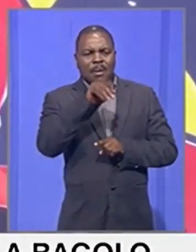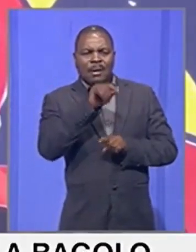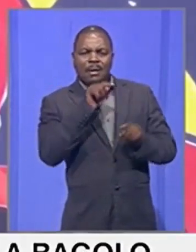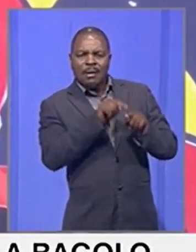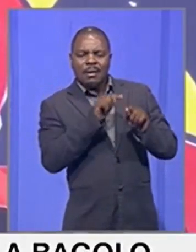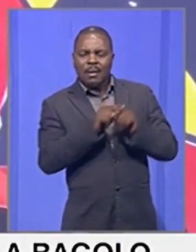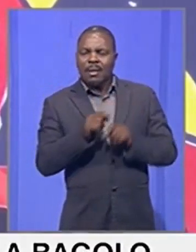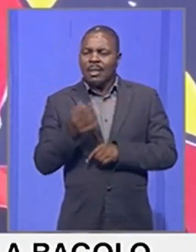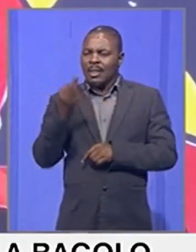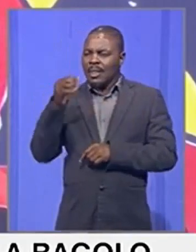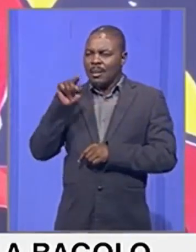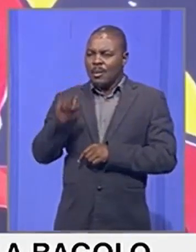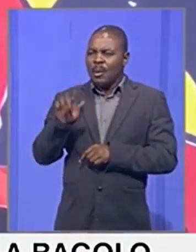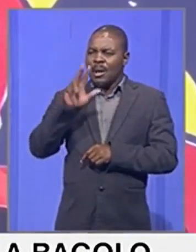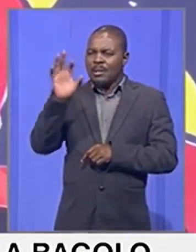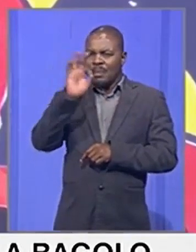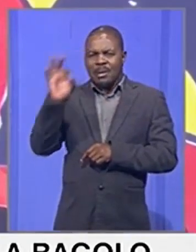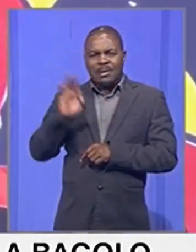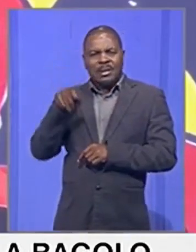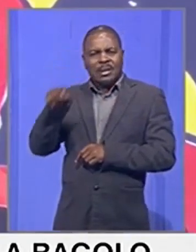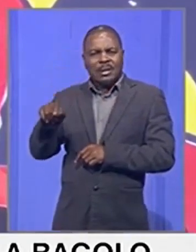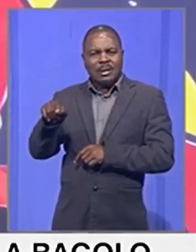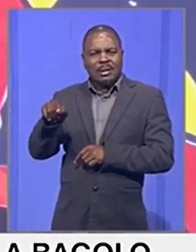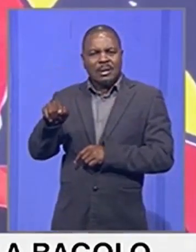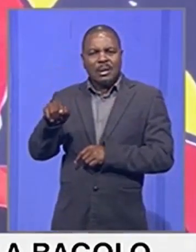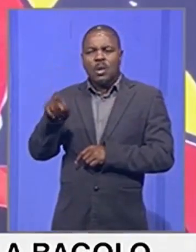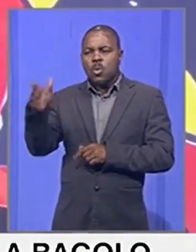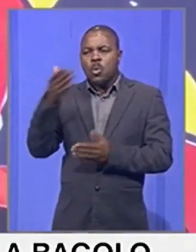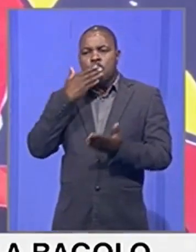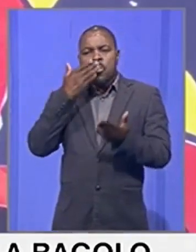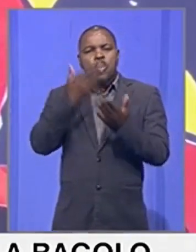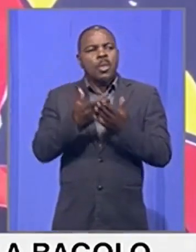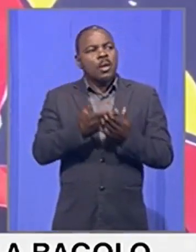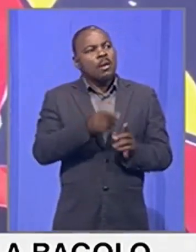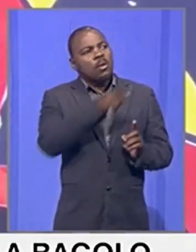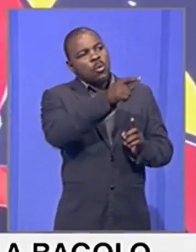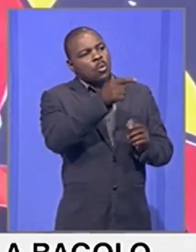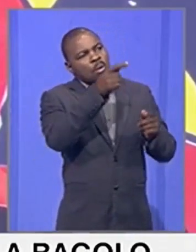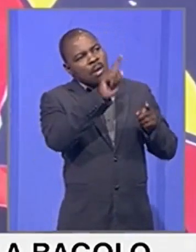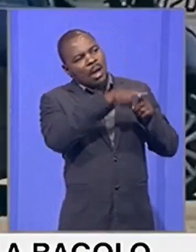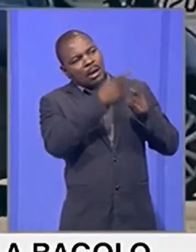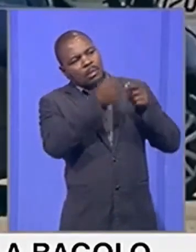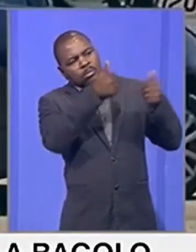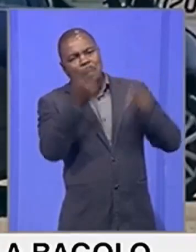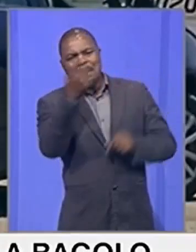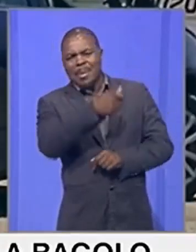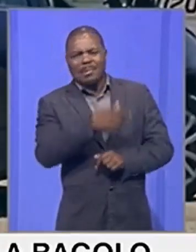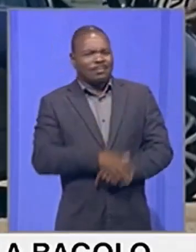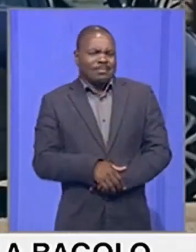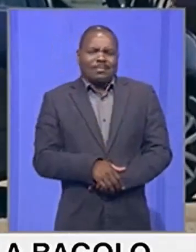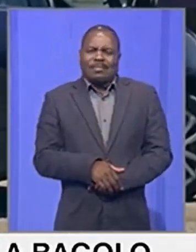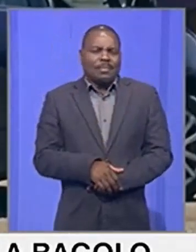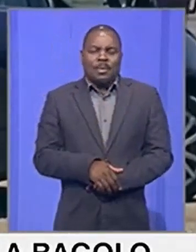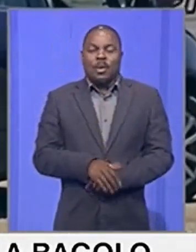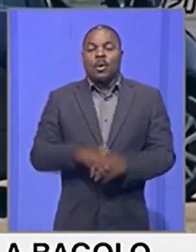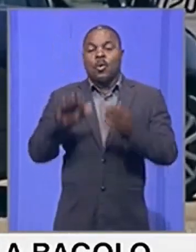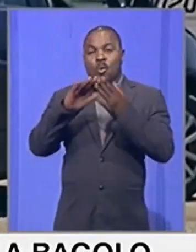mororo dimilione tsa baagi ba sokola le ka go bona dijo tsa letsatsi. Comrades, it is not